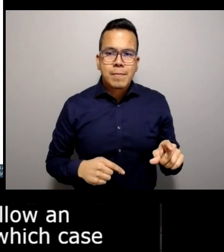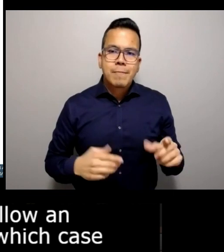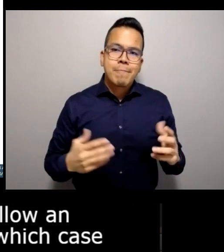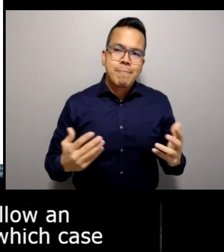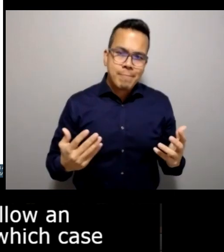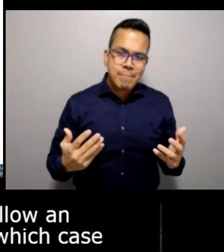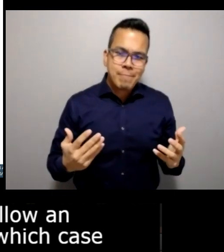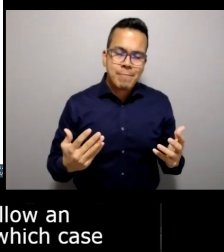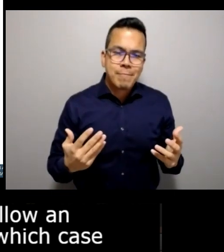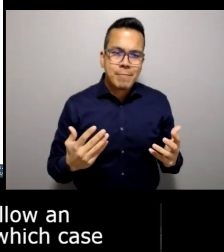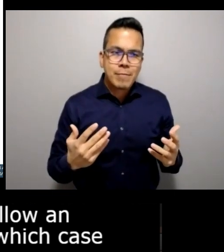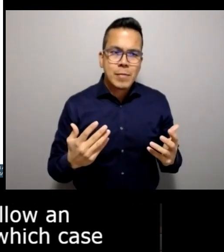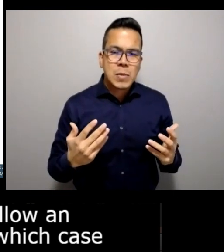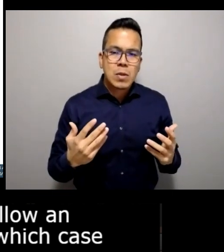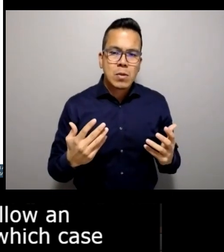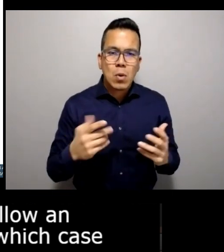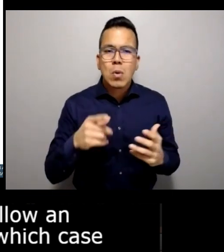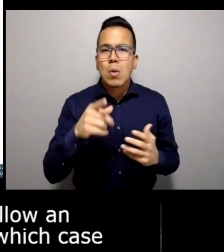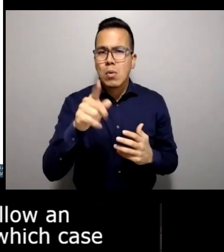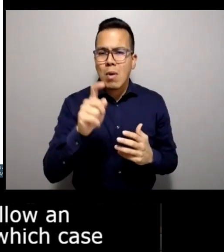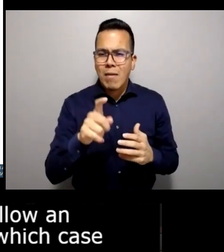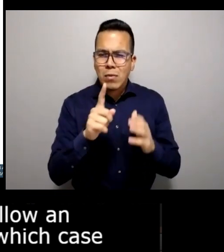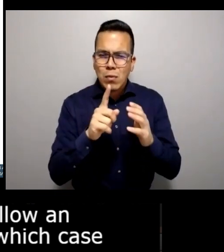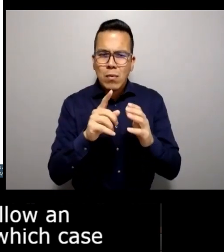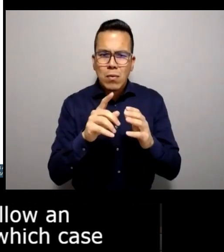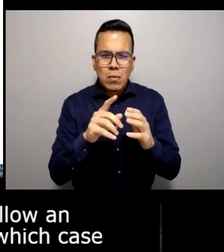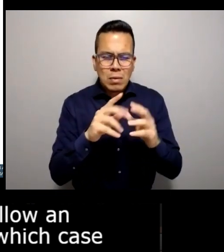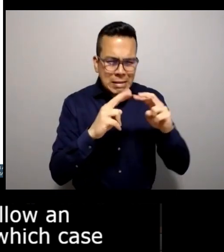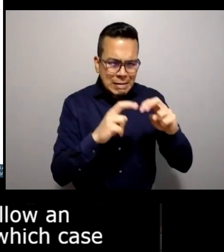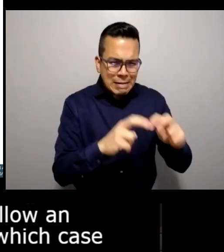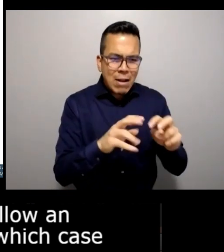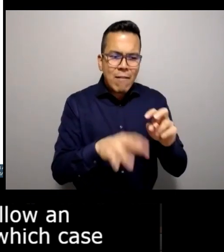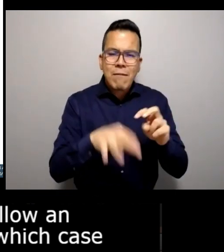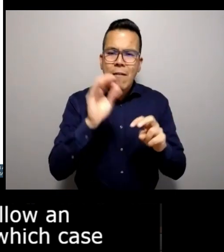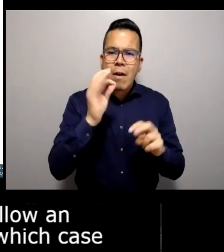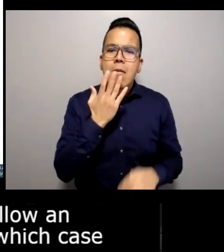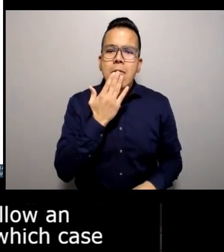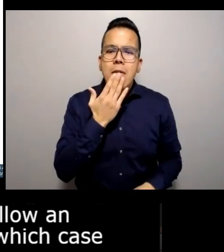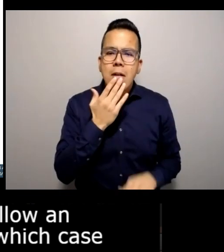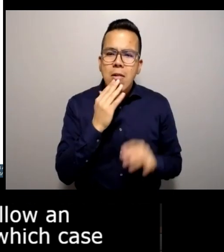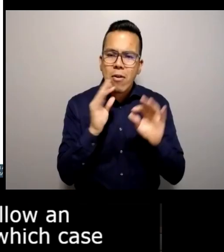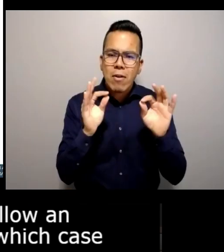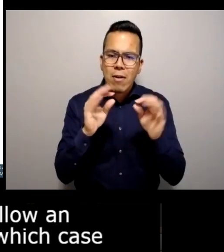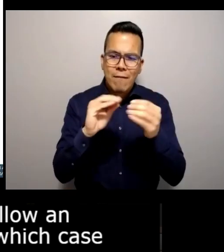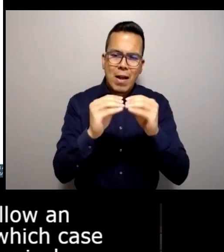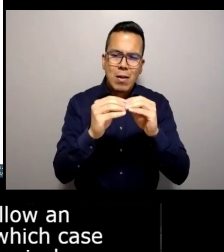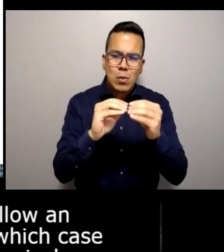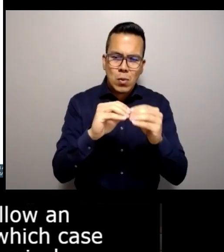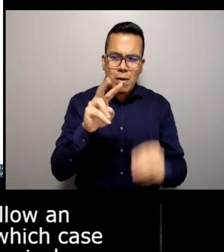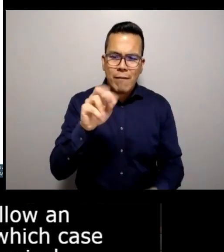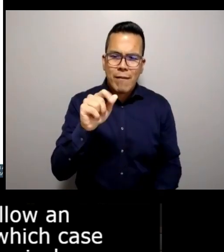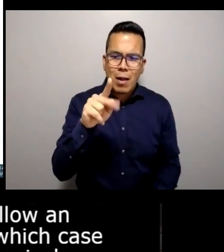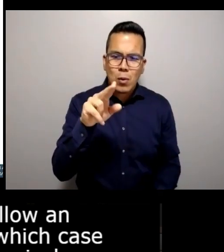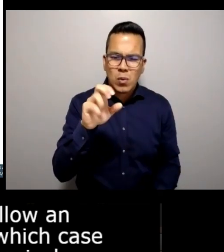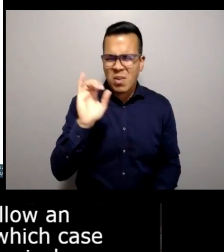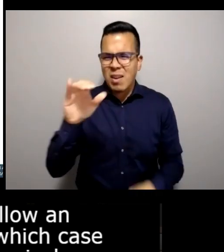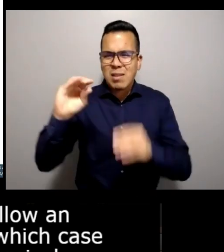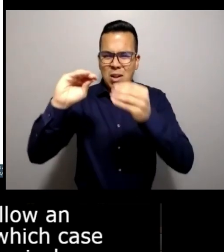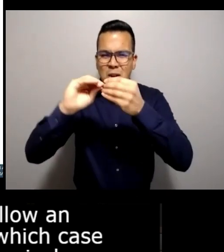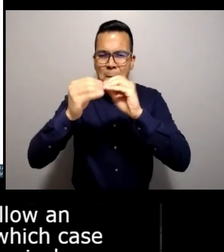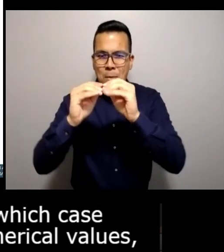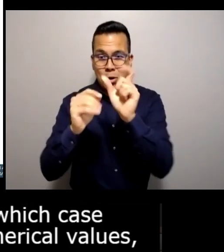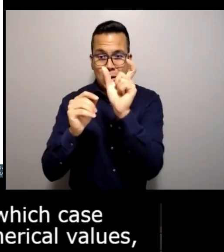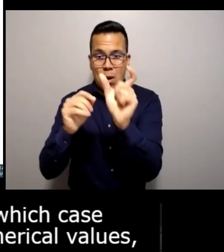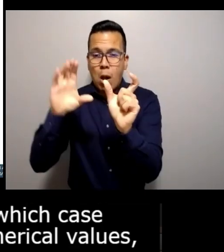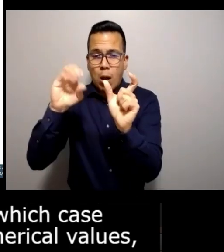values, which are numerical values, import those to a checker and check them